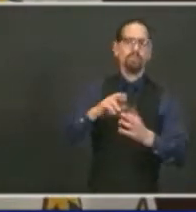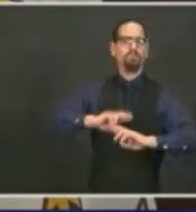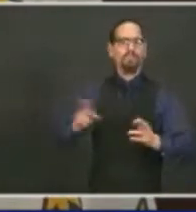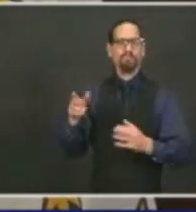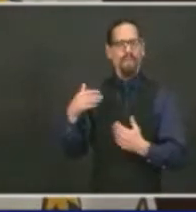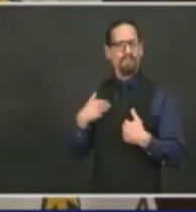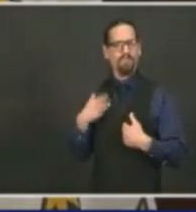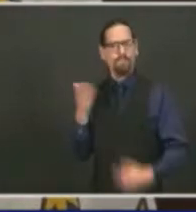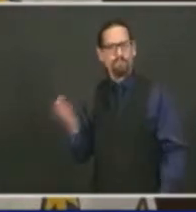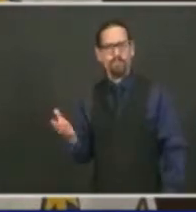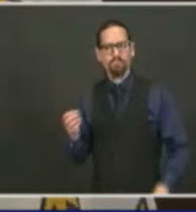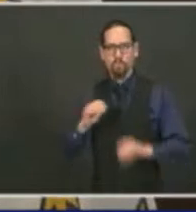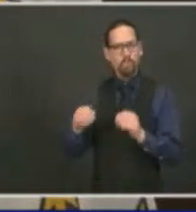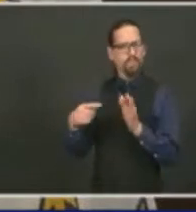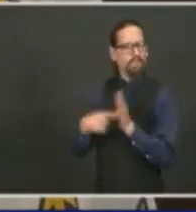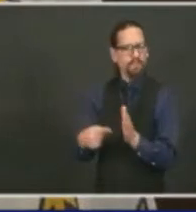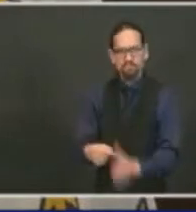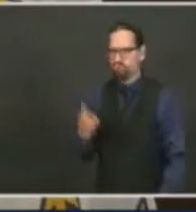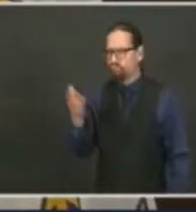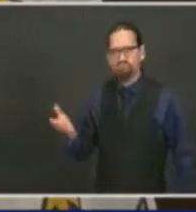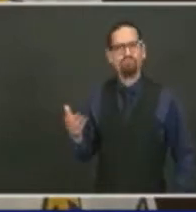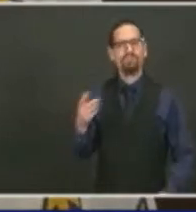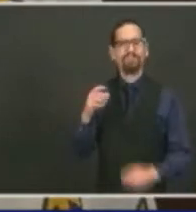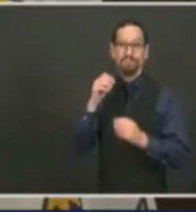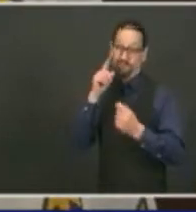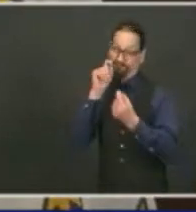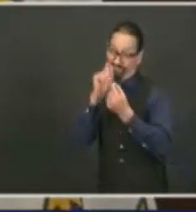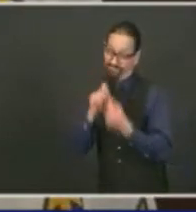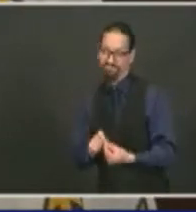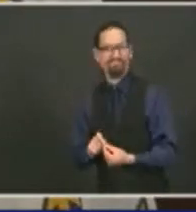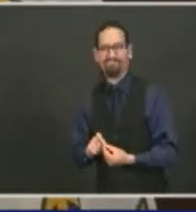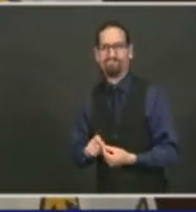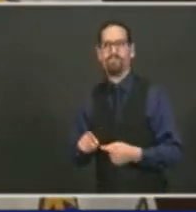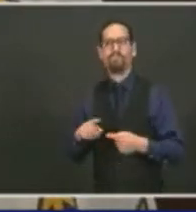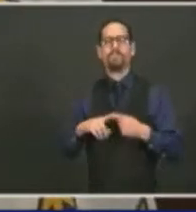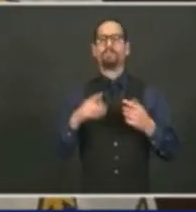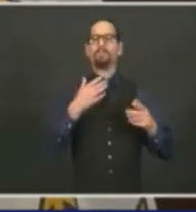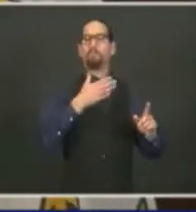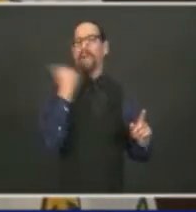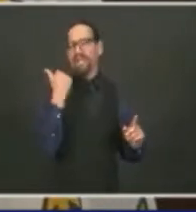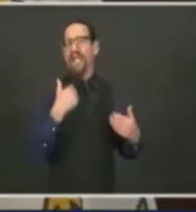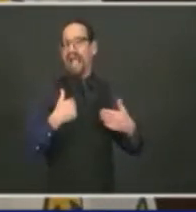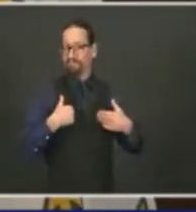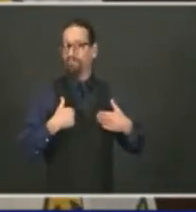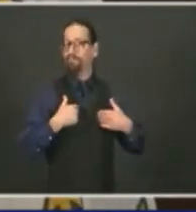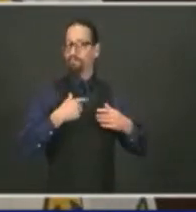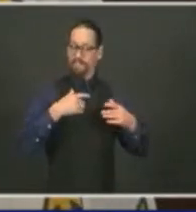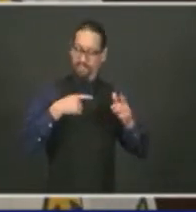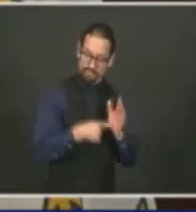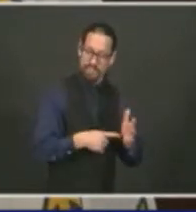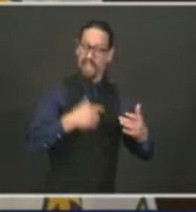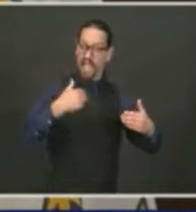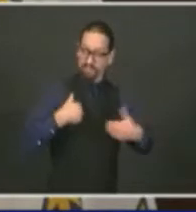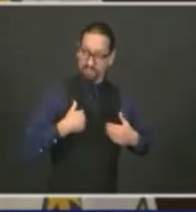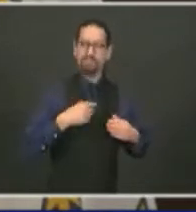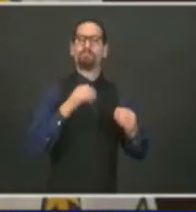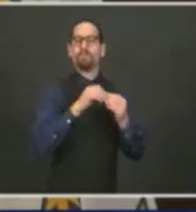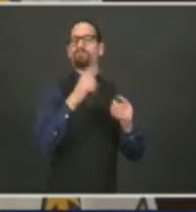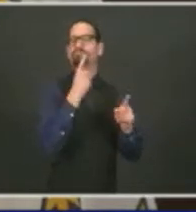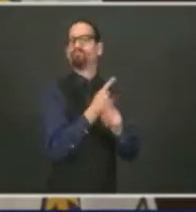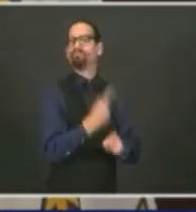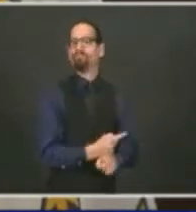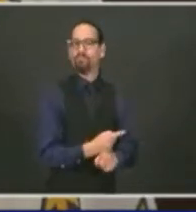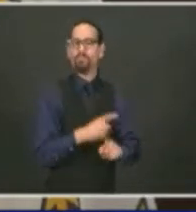they are really good as well in people that are asymptomatic. I think the other key point to remember about this too is that